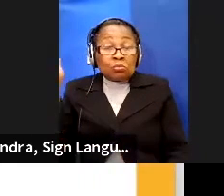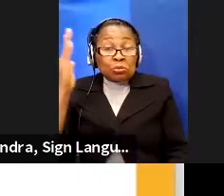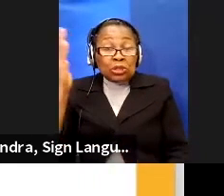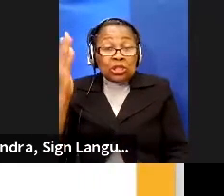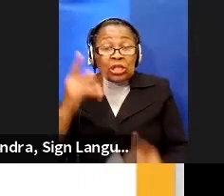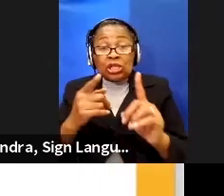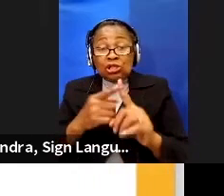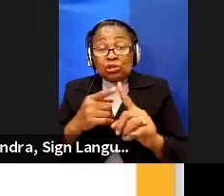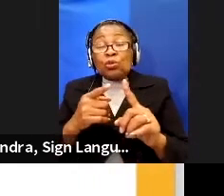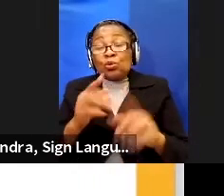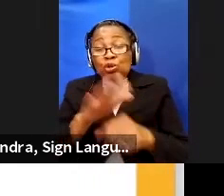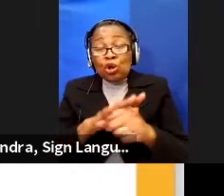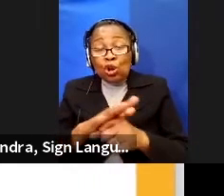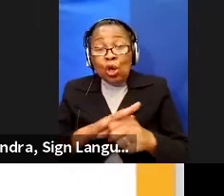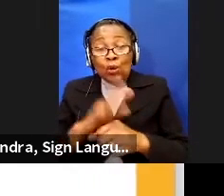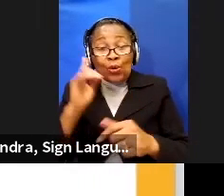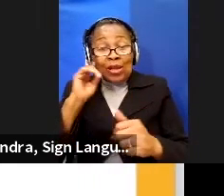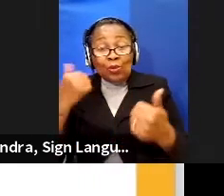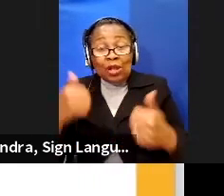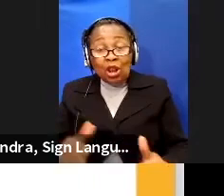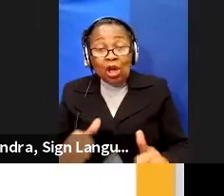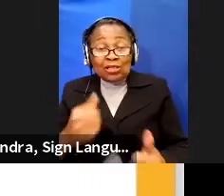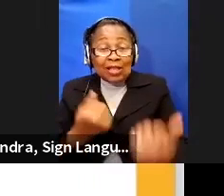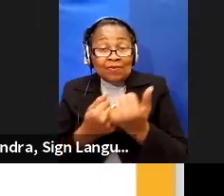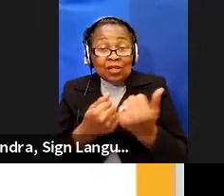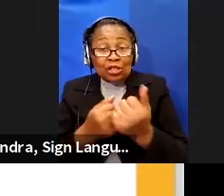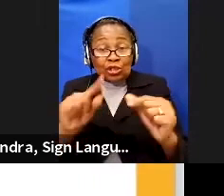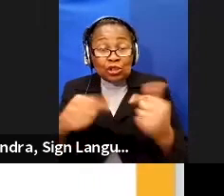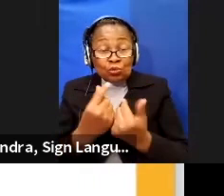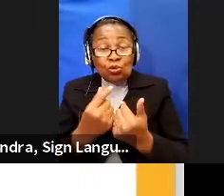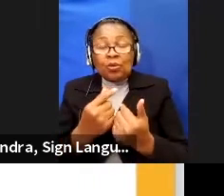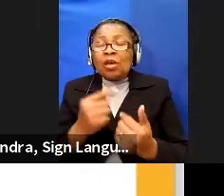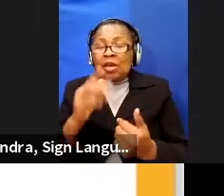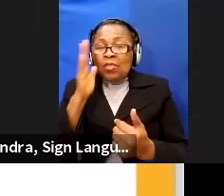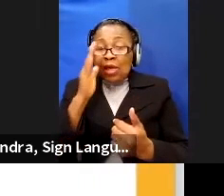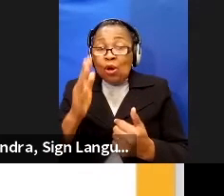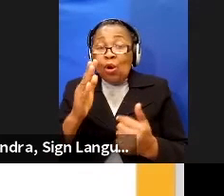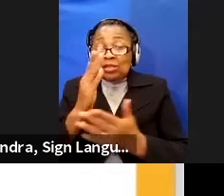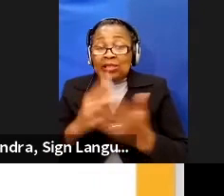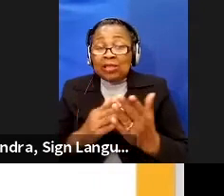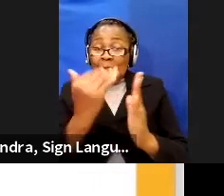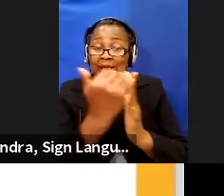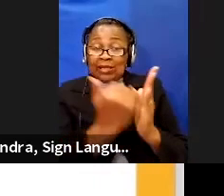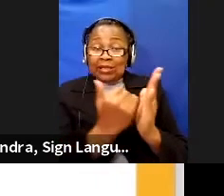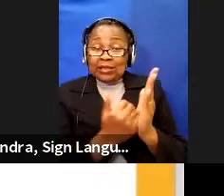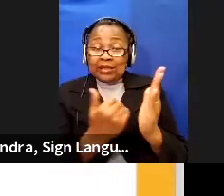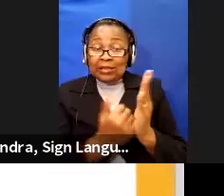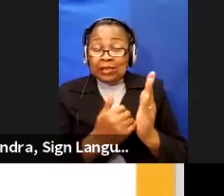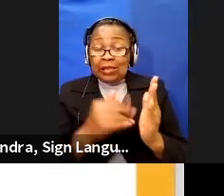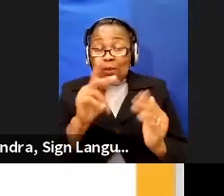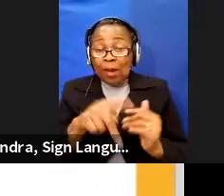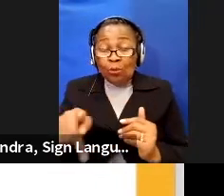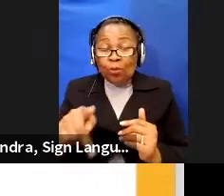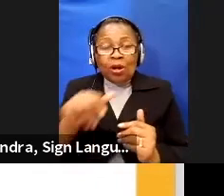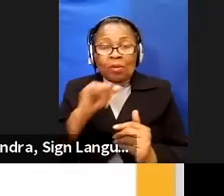loss advocacy group. There are a few that are listed here in the PowerPoint. Don't forget to reach